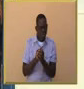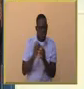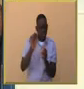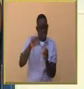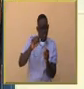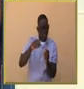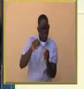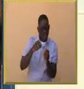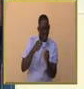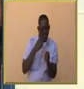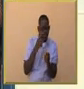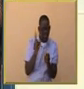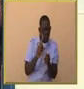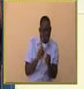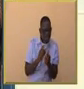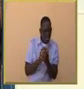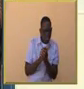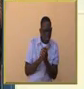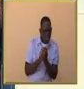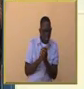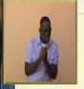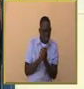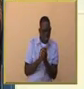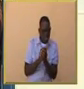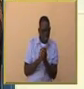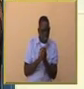Yes. And what is he saying?